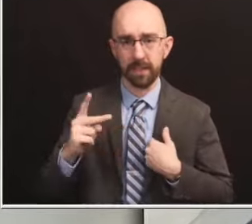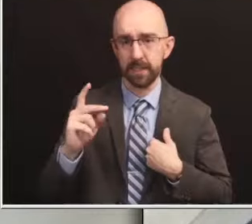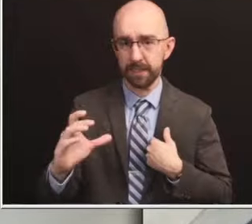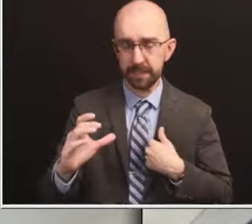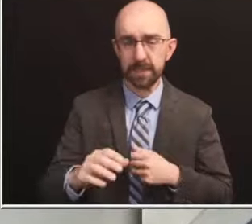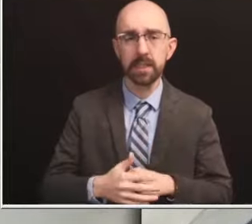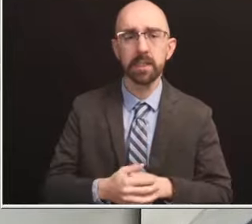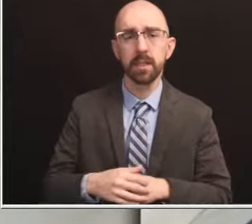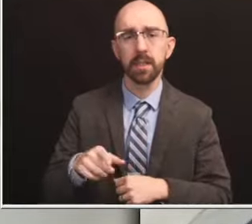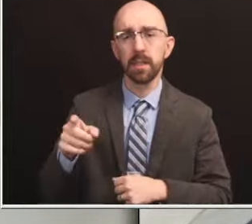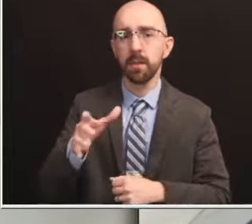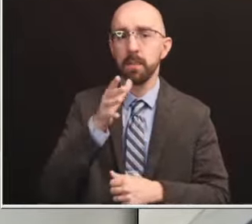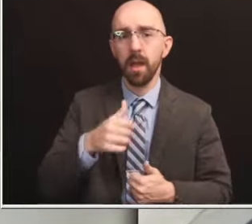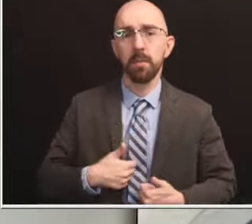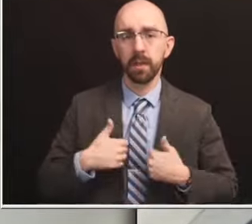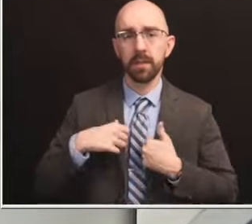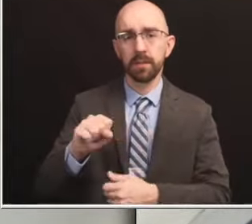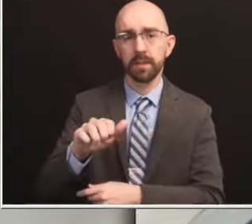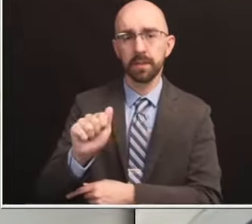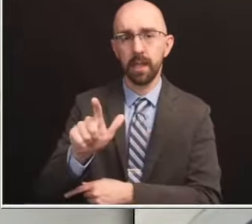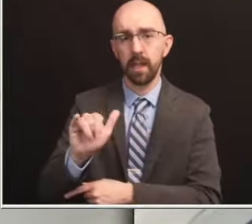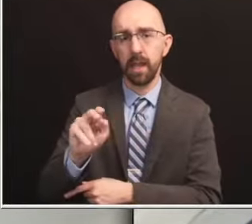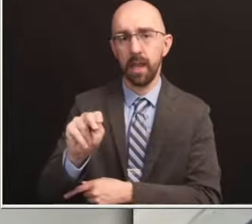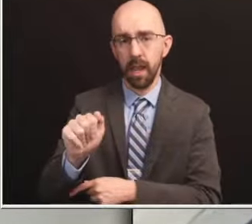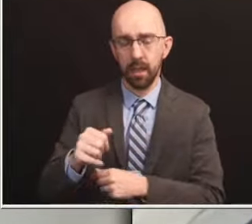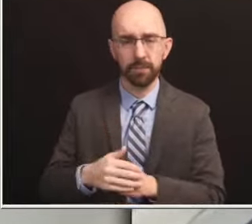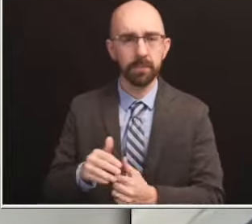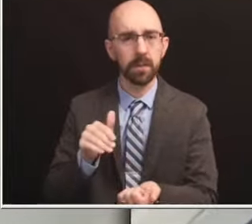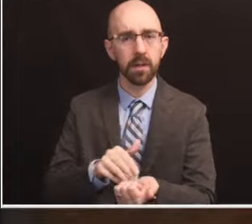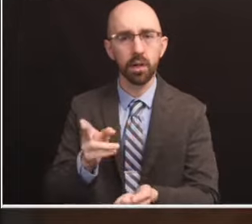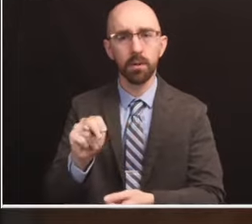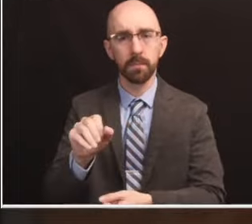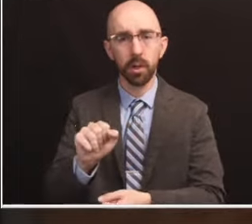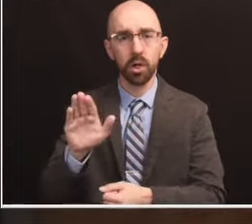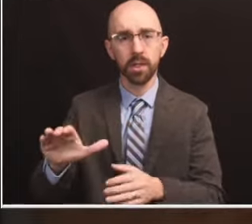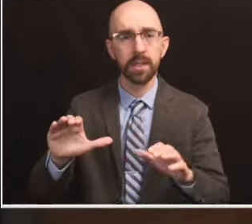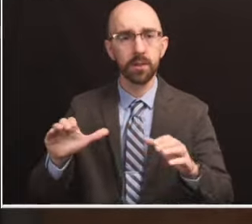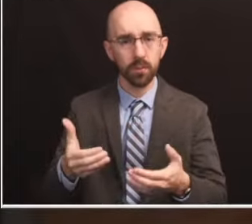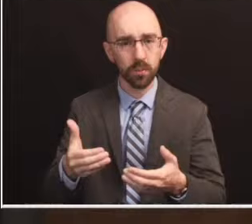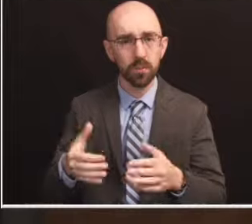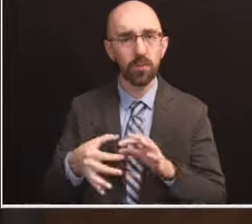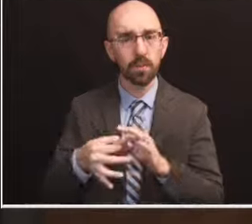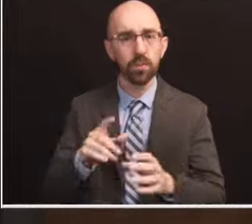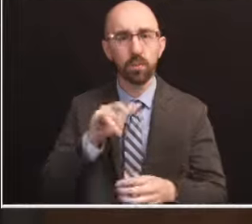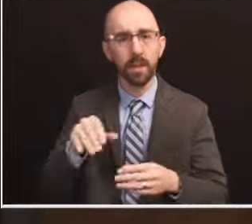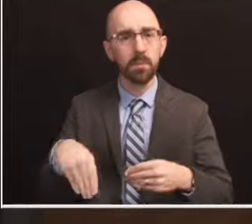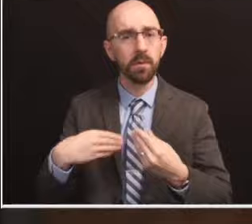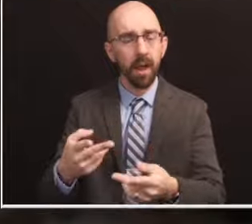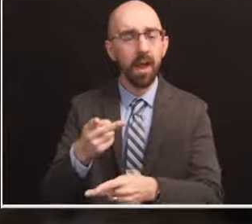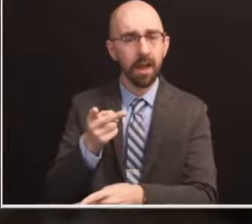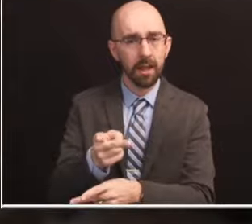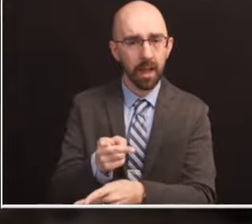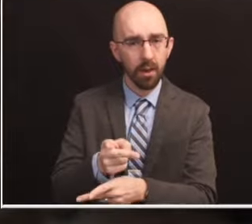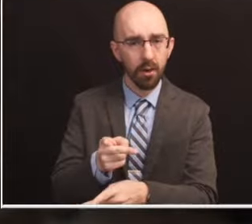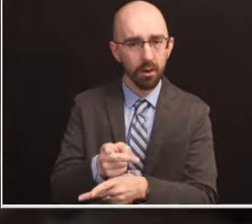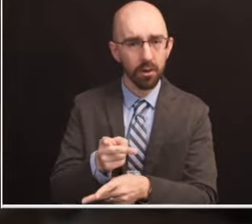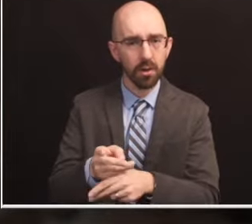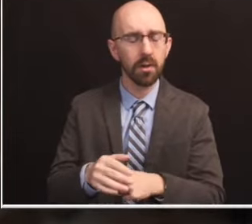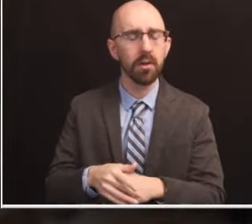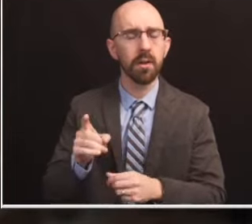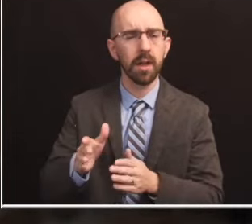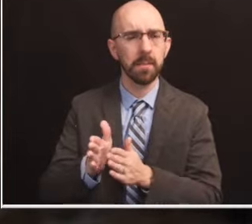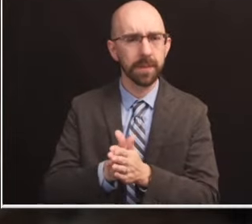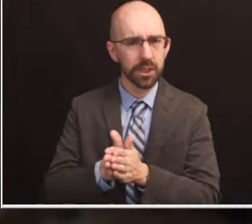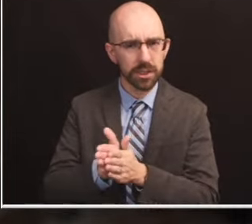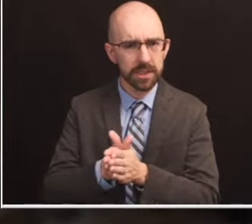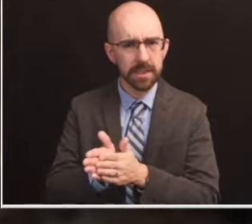Nancy's mom lives in Salina. Dr. Burns and his crew, in terms of really providing care, are